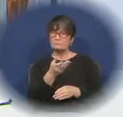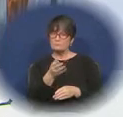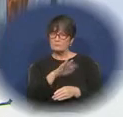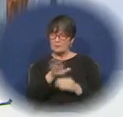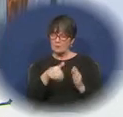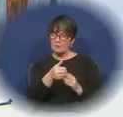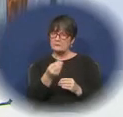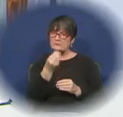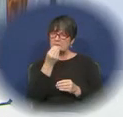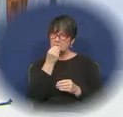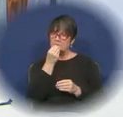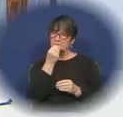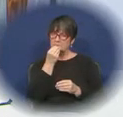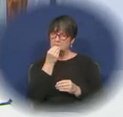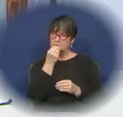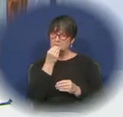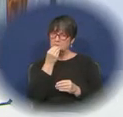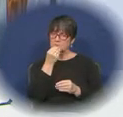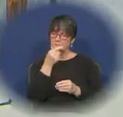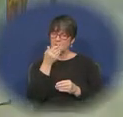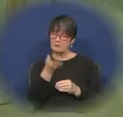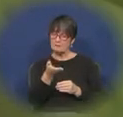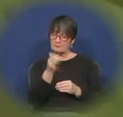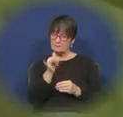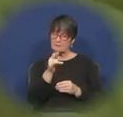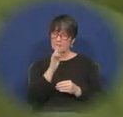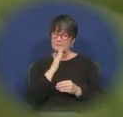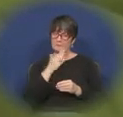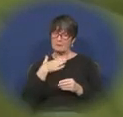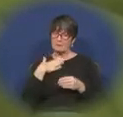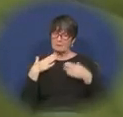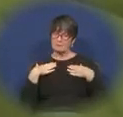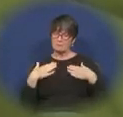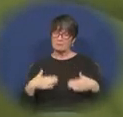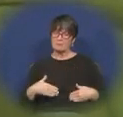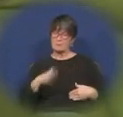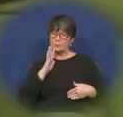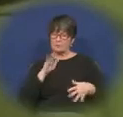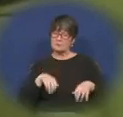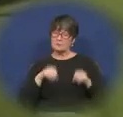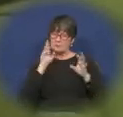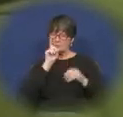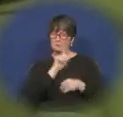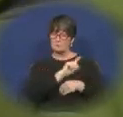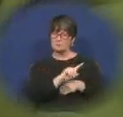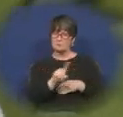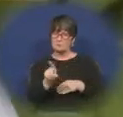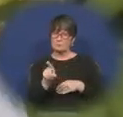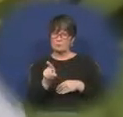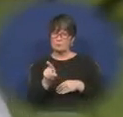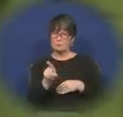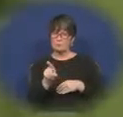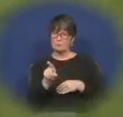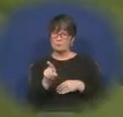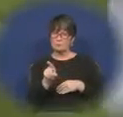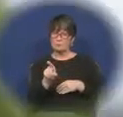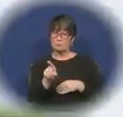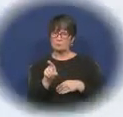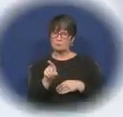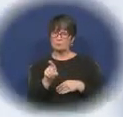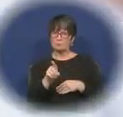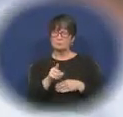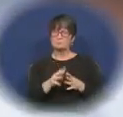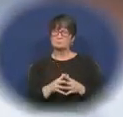all of you, and eat of it, for this is my body, which will be given up for you.